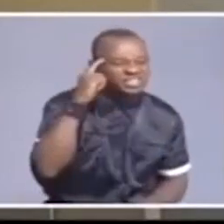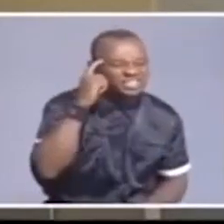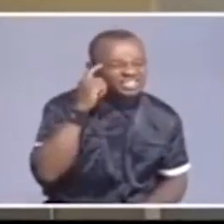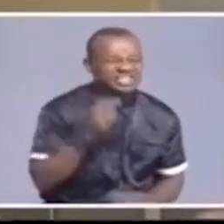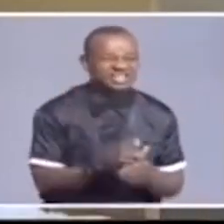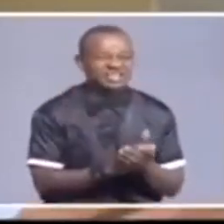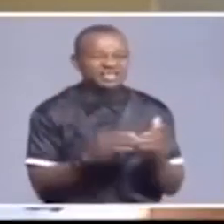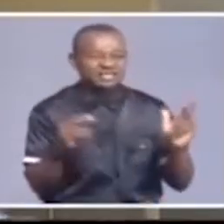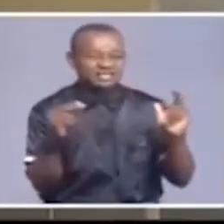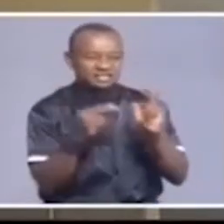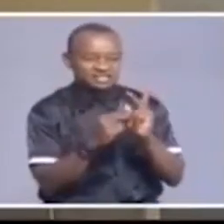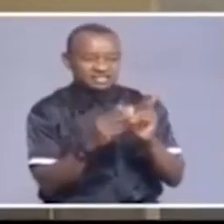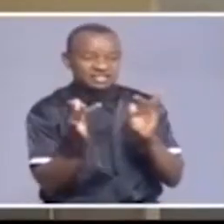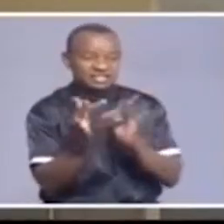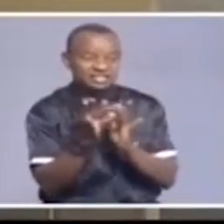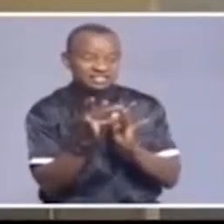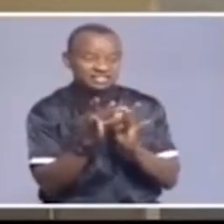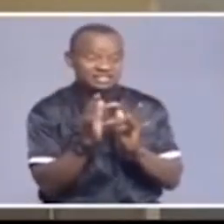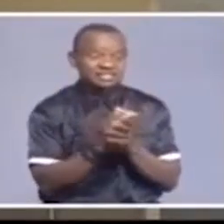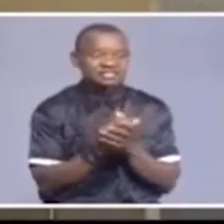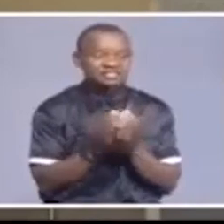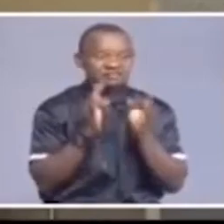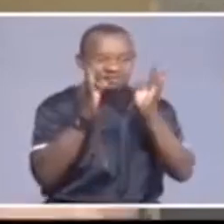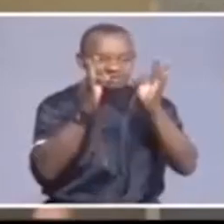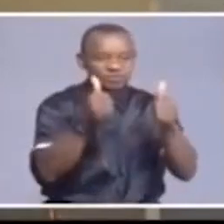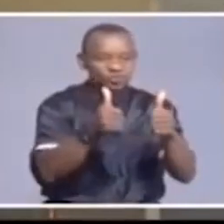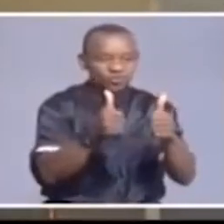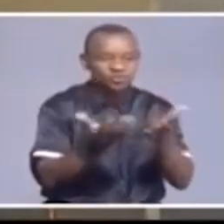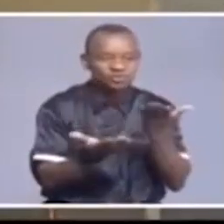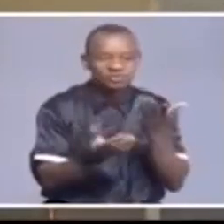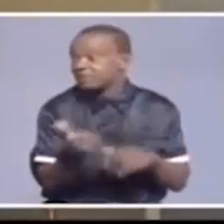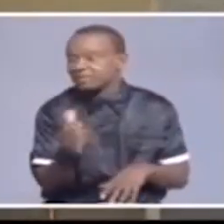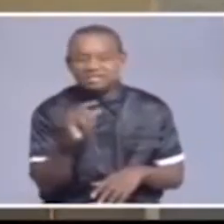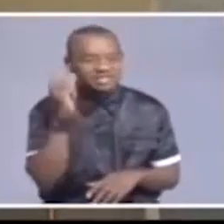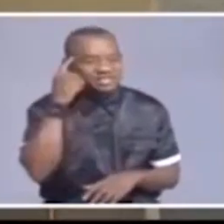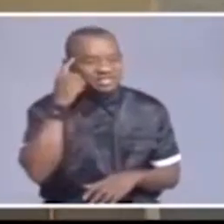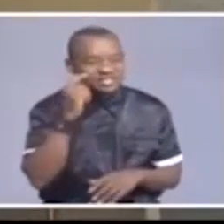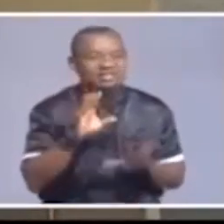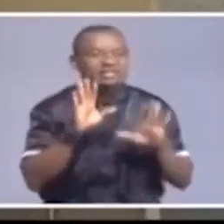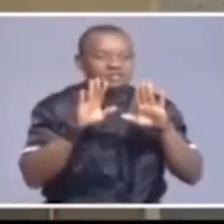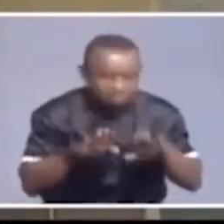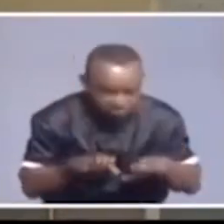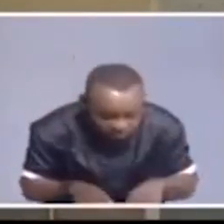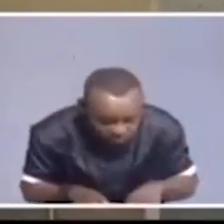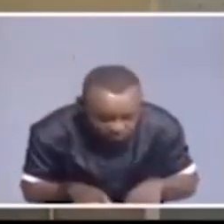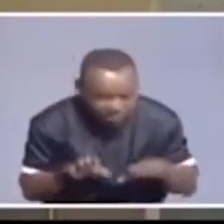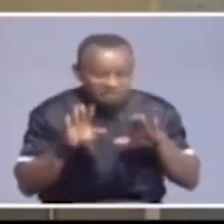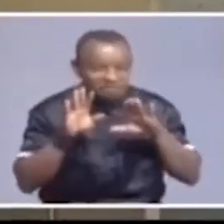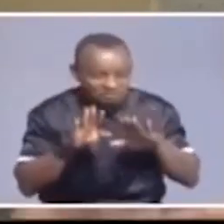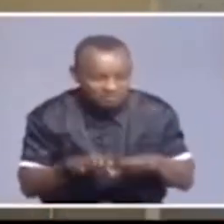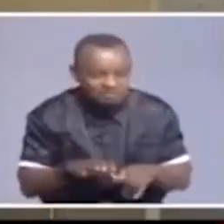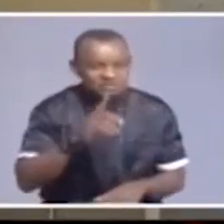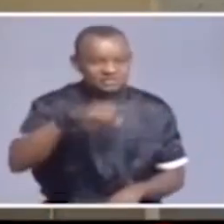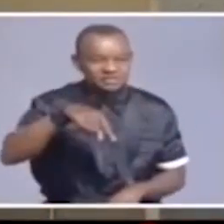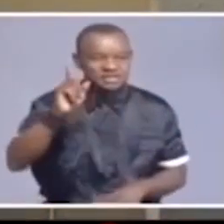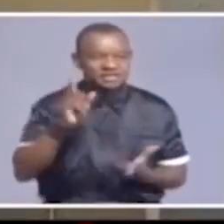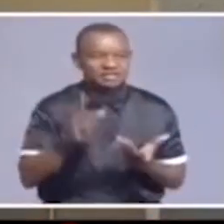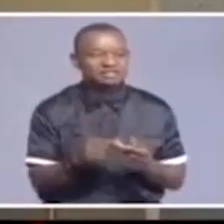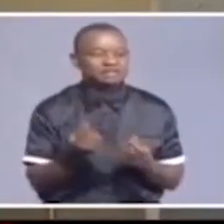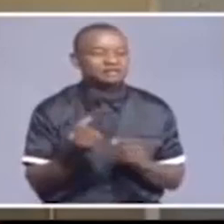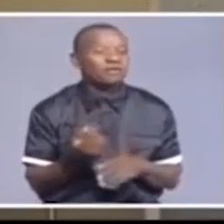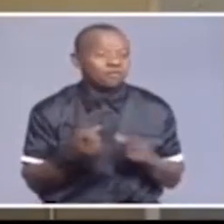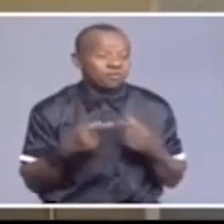right. We can invite each other, we can try to convince each other that this is the right way, this is the wrong